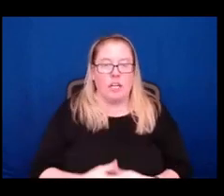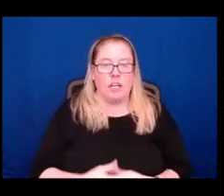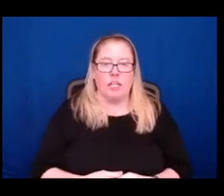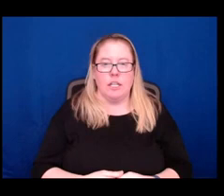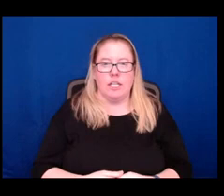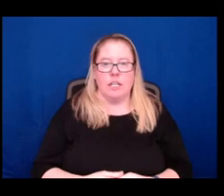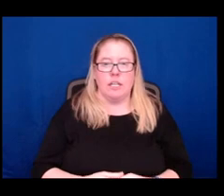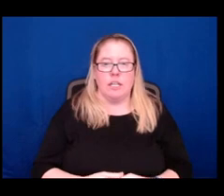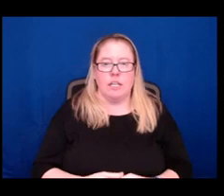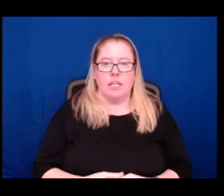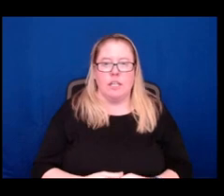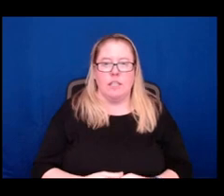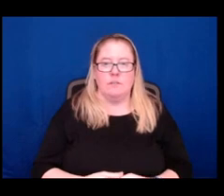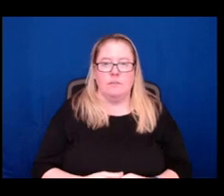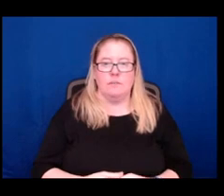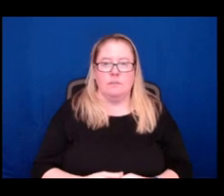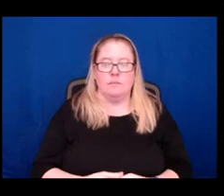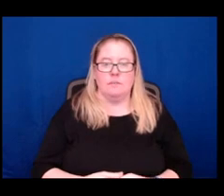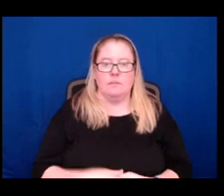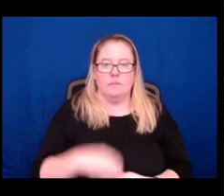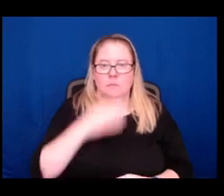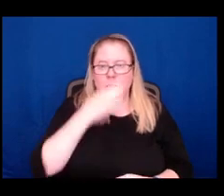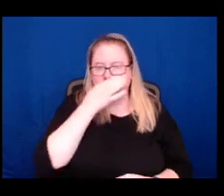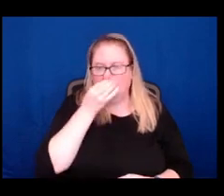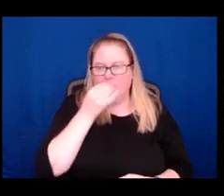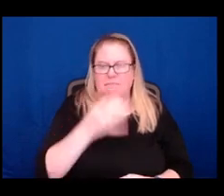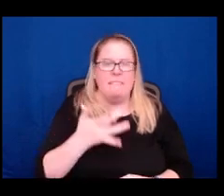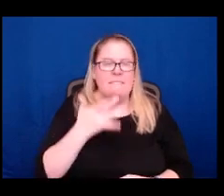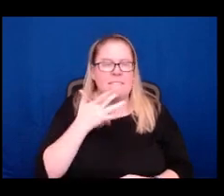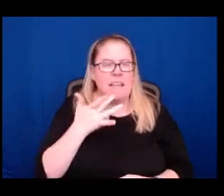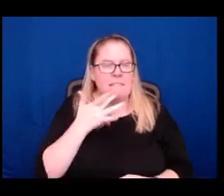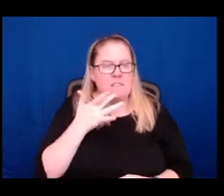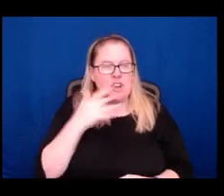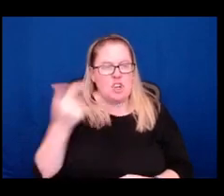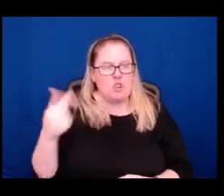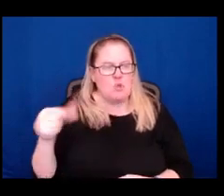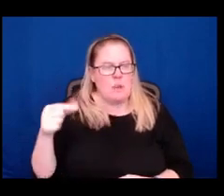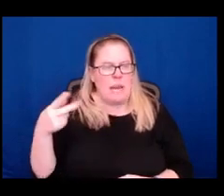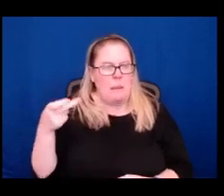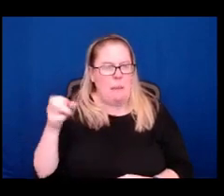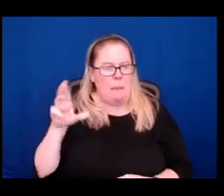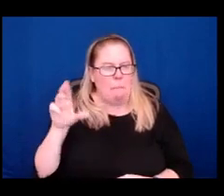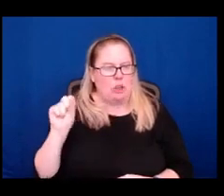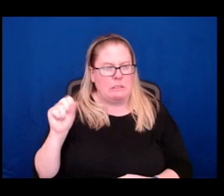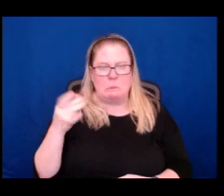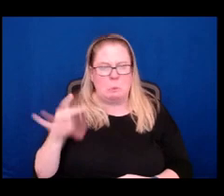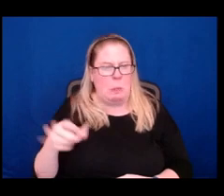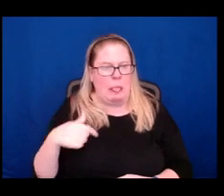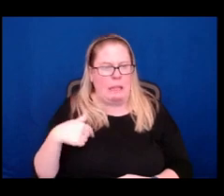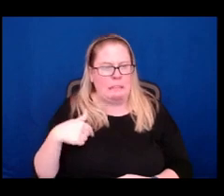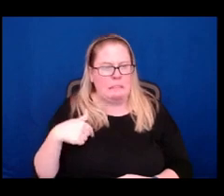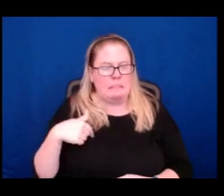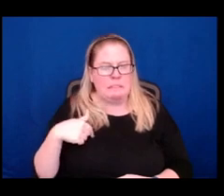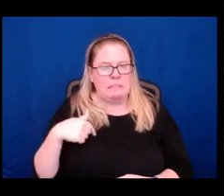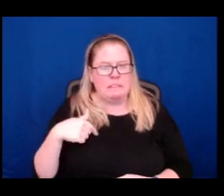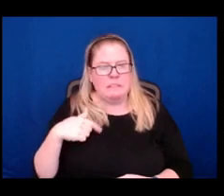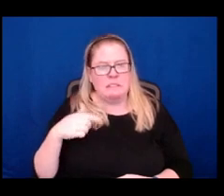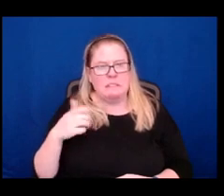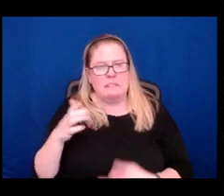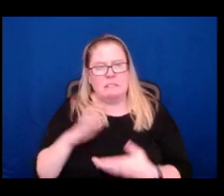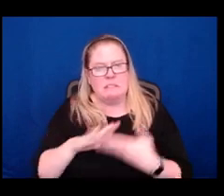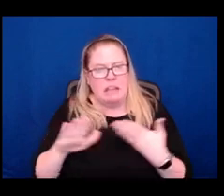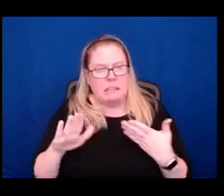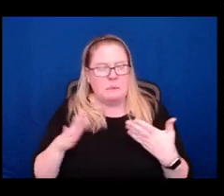So I don't care for the flavor of green peppers. You wanna keep the nice light flavored, sweet